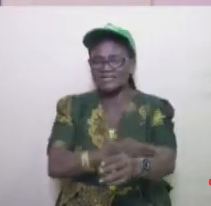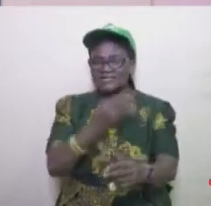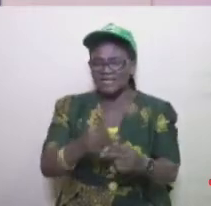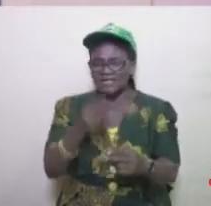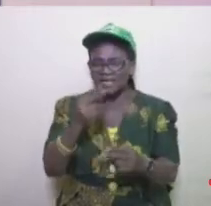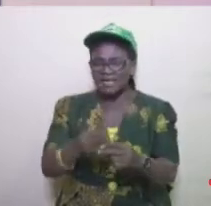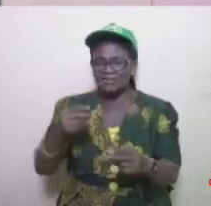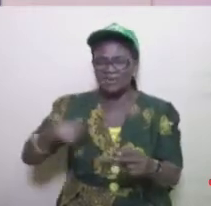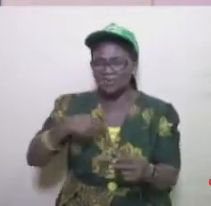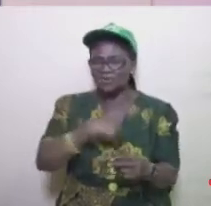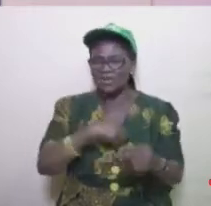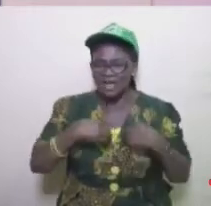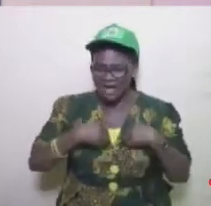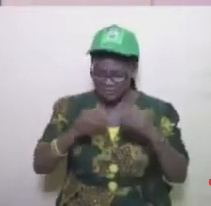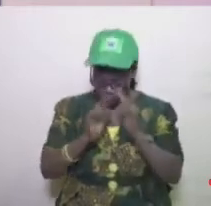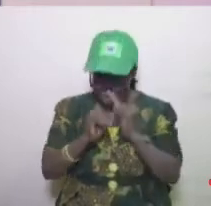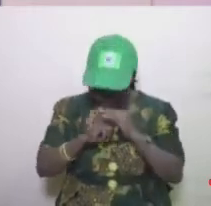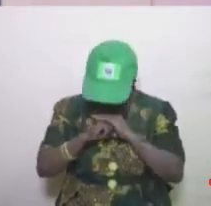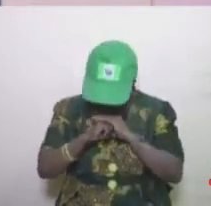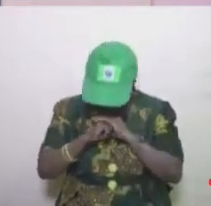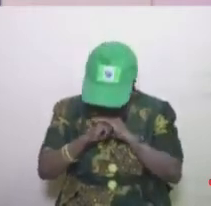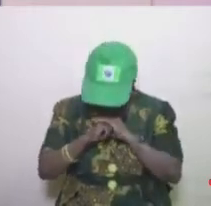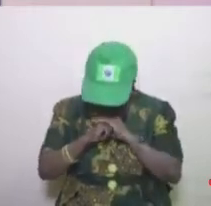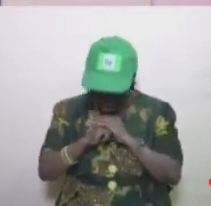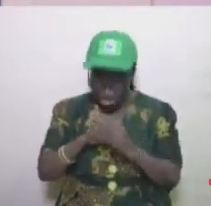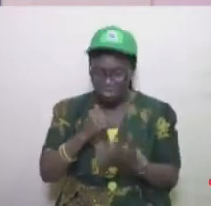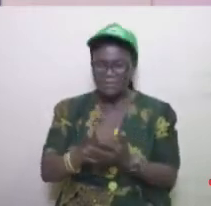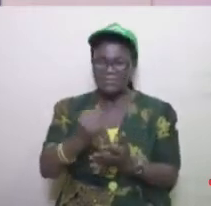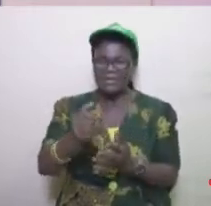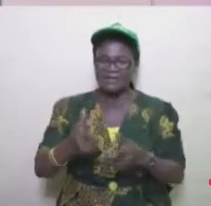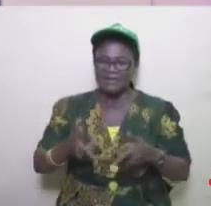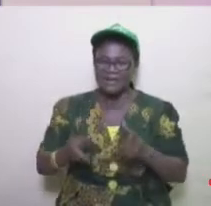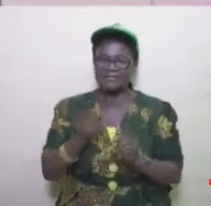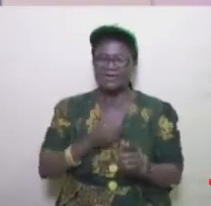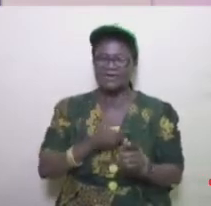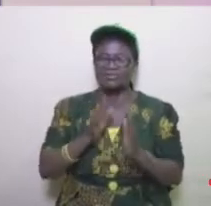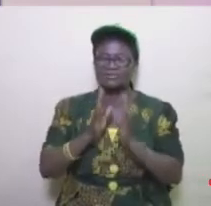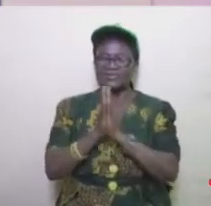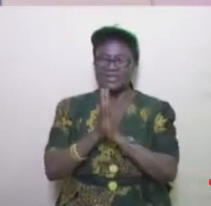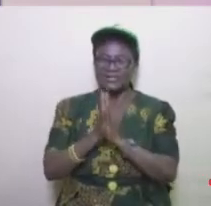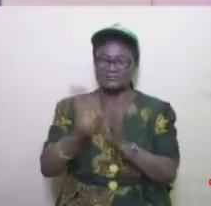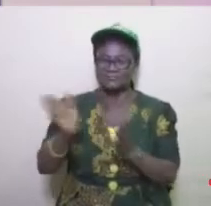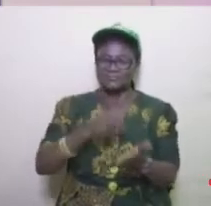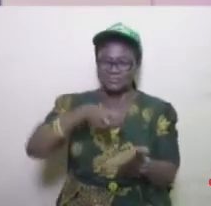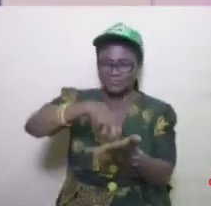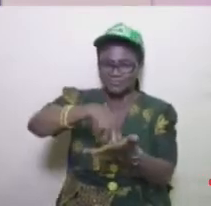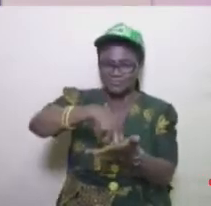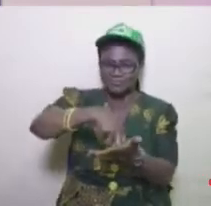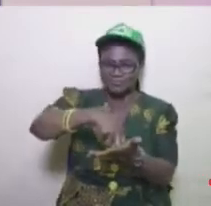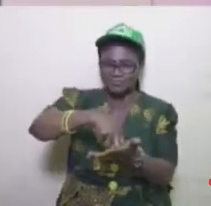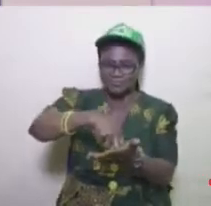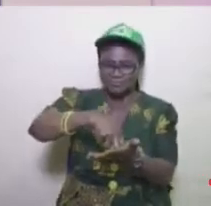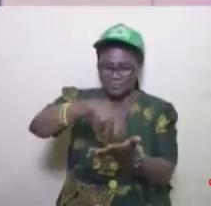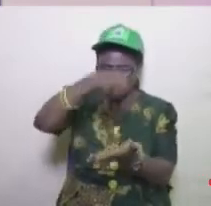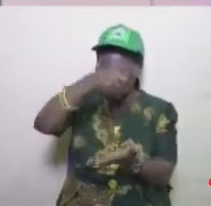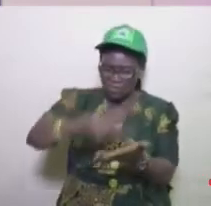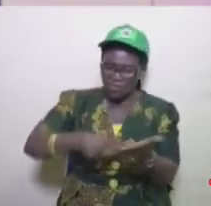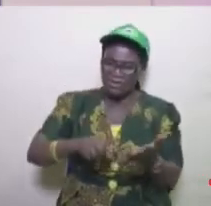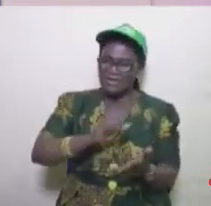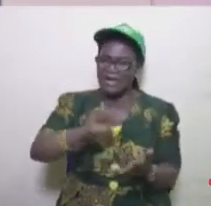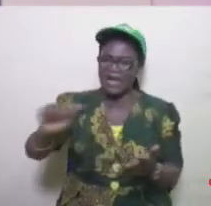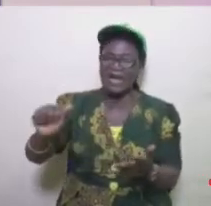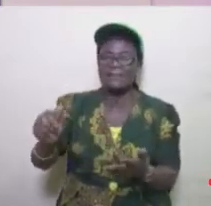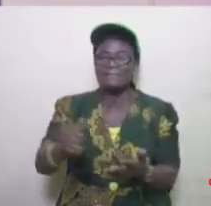name, we have worship. Amen. Let's pray. What a mighty God we